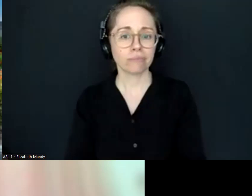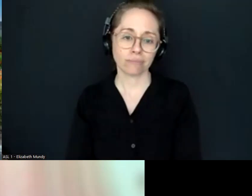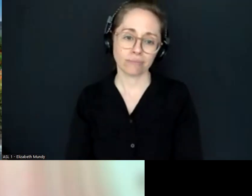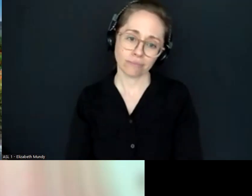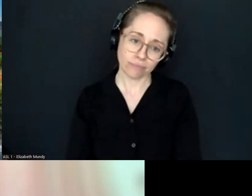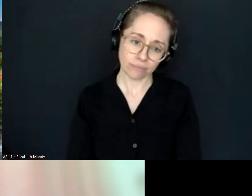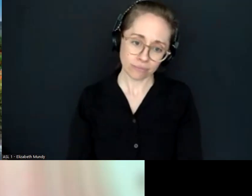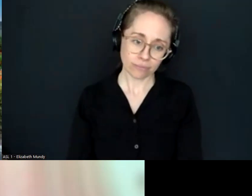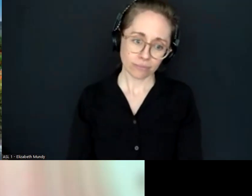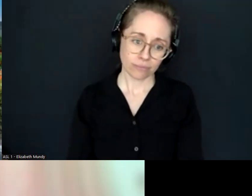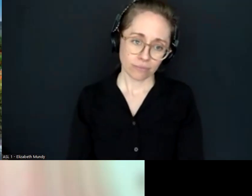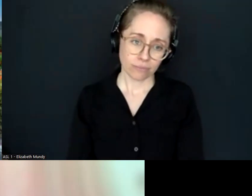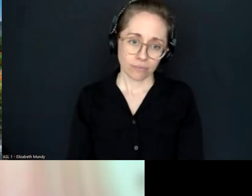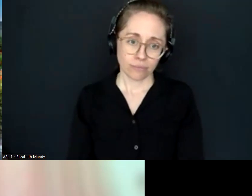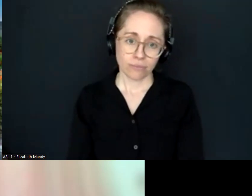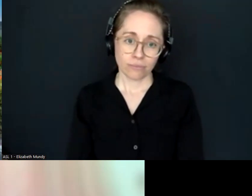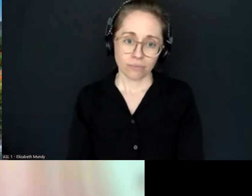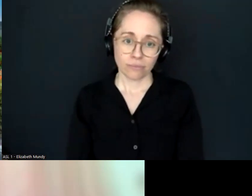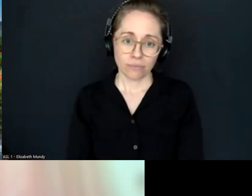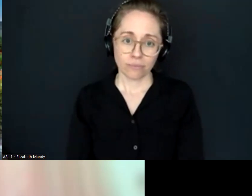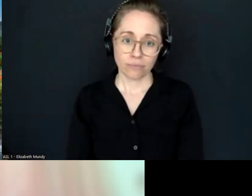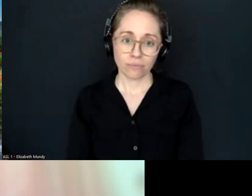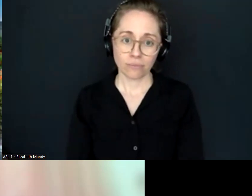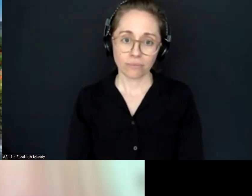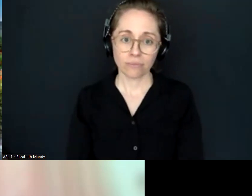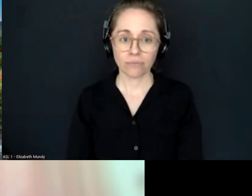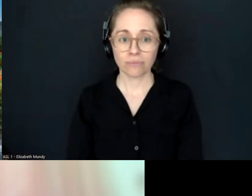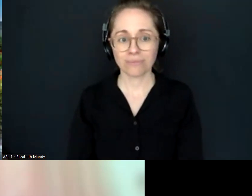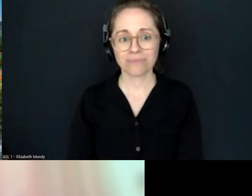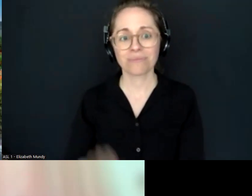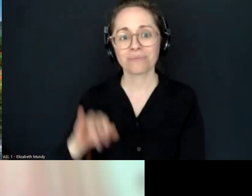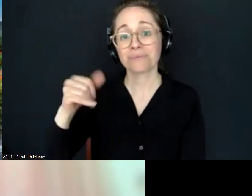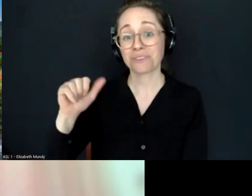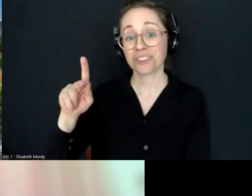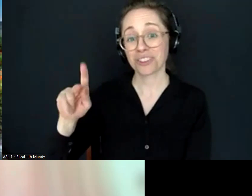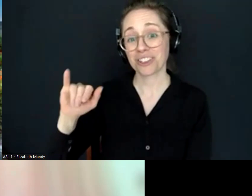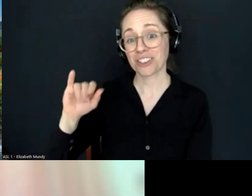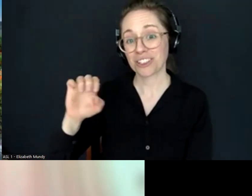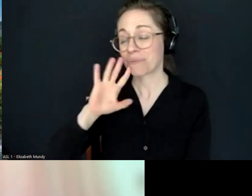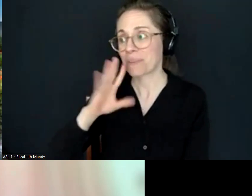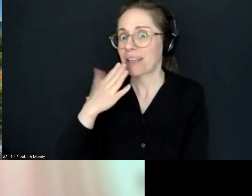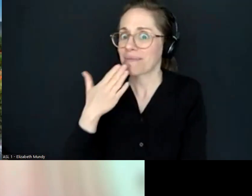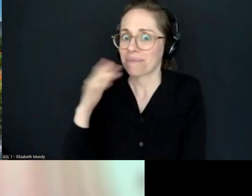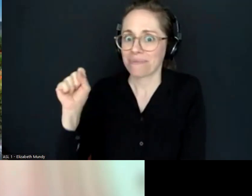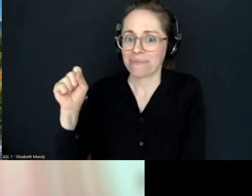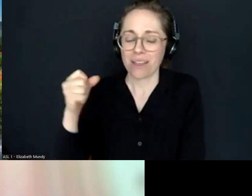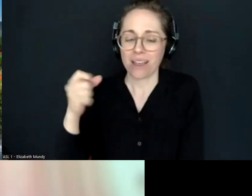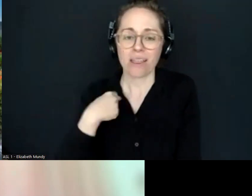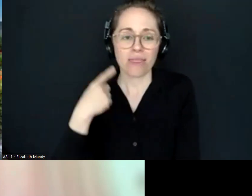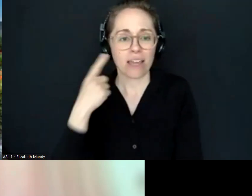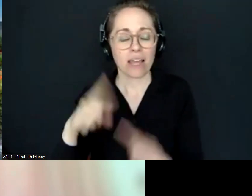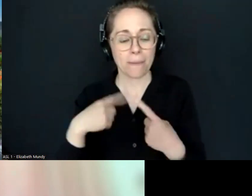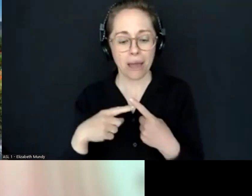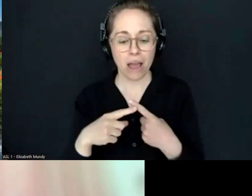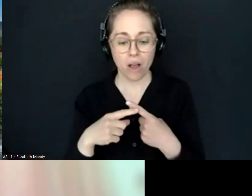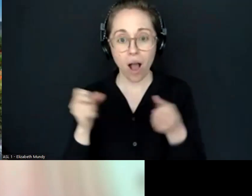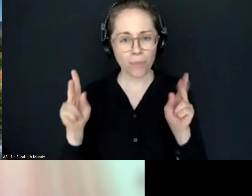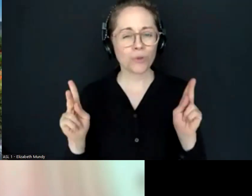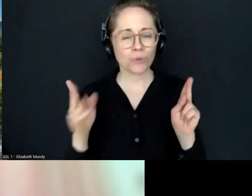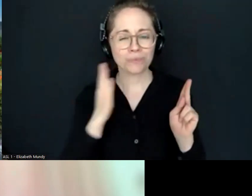Okay. Very helpful. Yeah, we're thinking about what are the opportunities to when you walk into the room, you